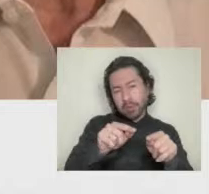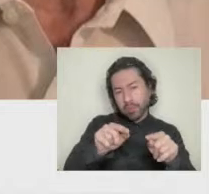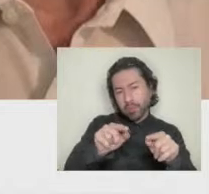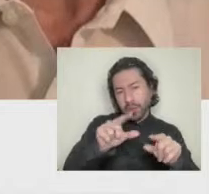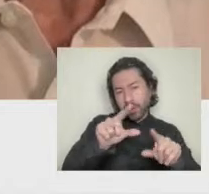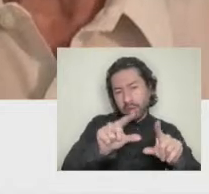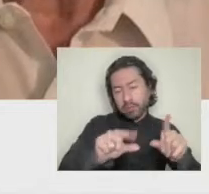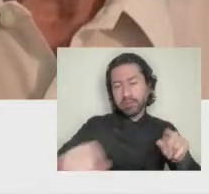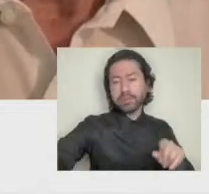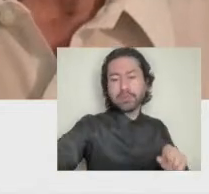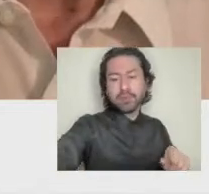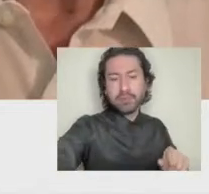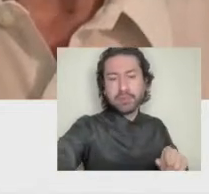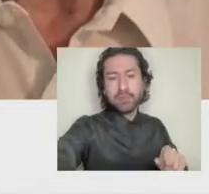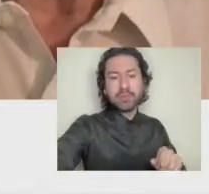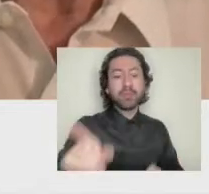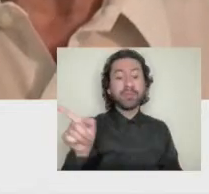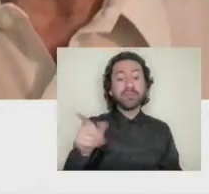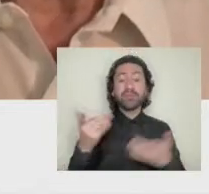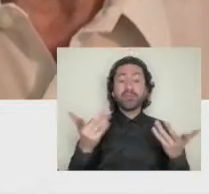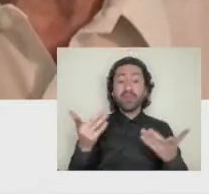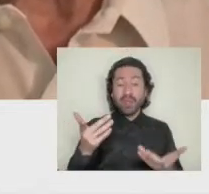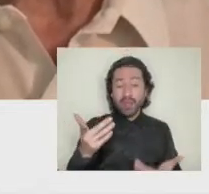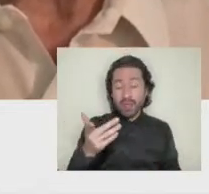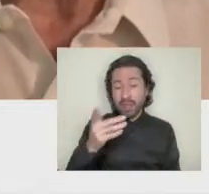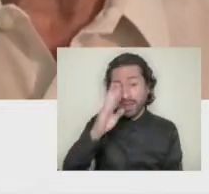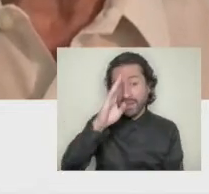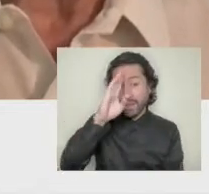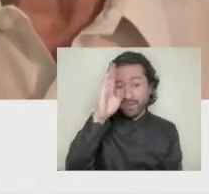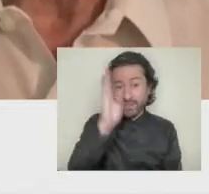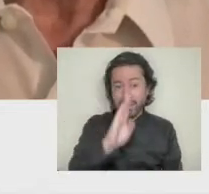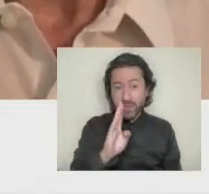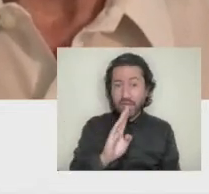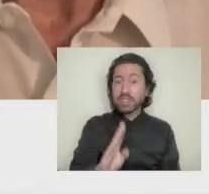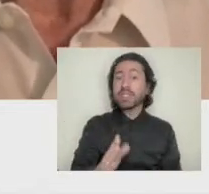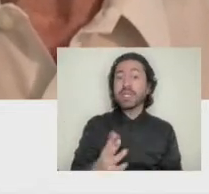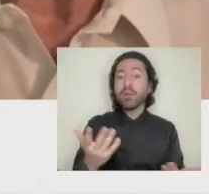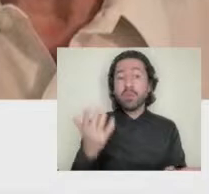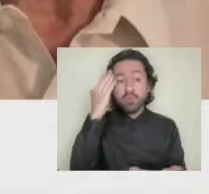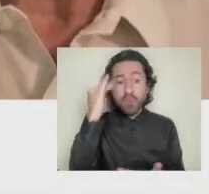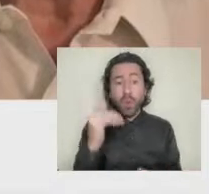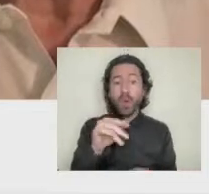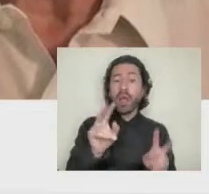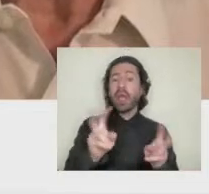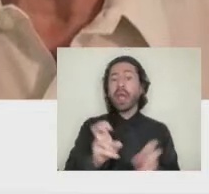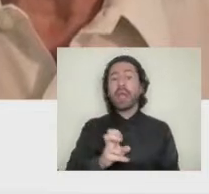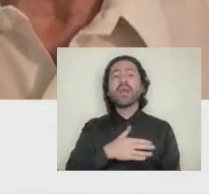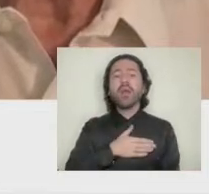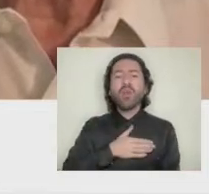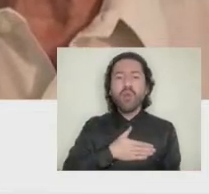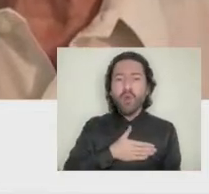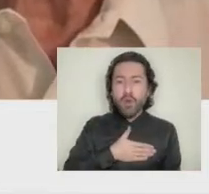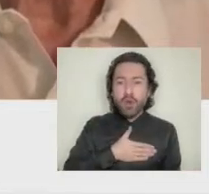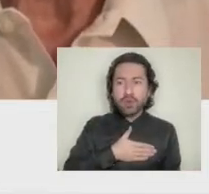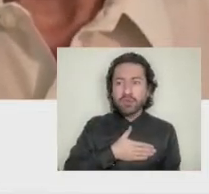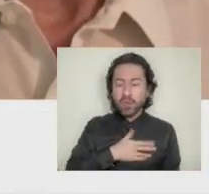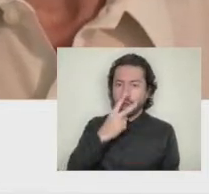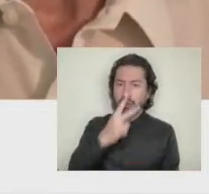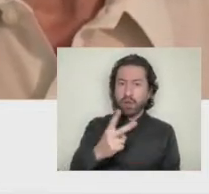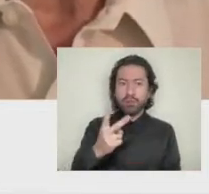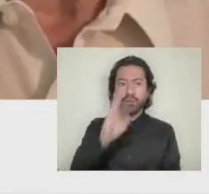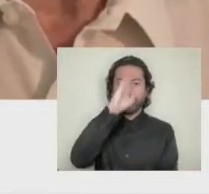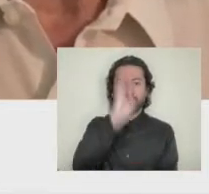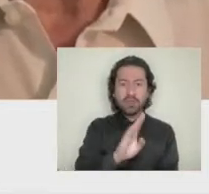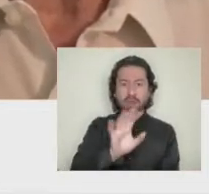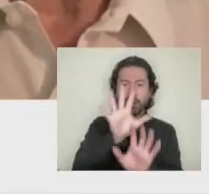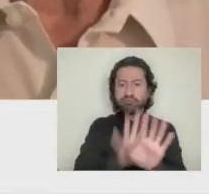cardiovascular mortality by the socioeconomic level of the district, high, medium, low, low,